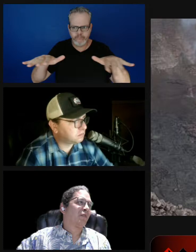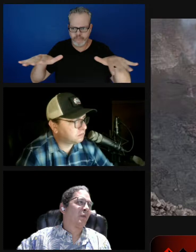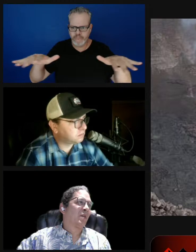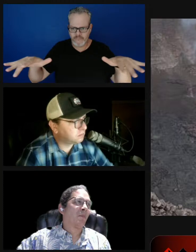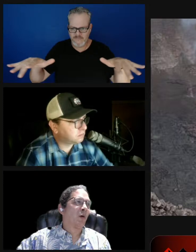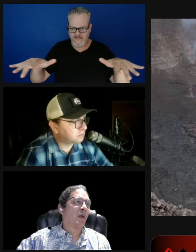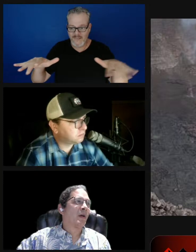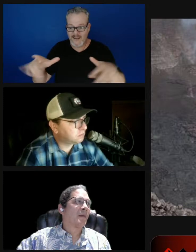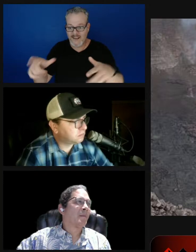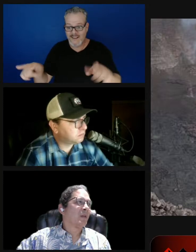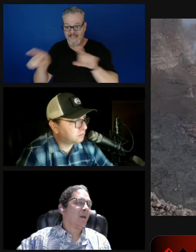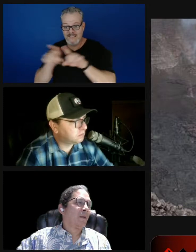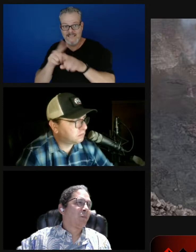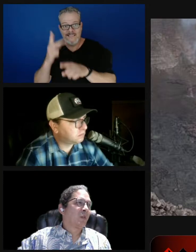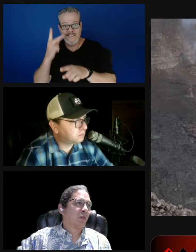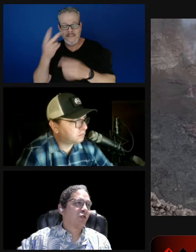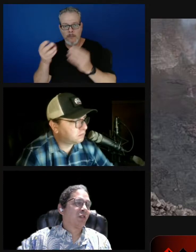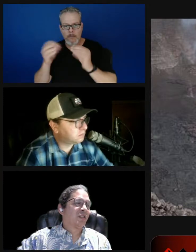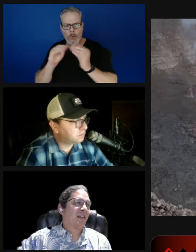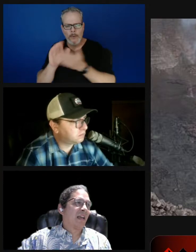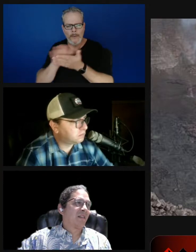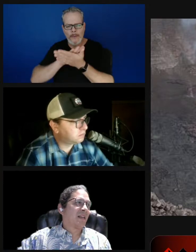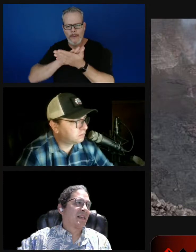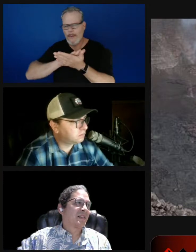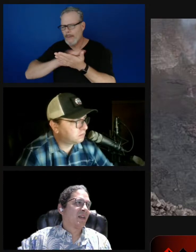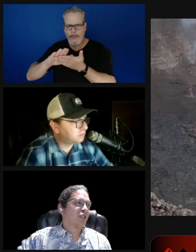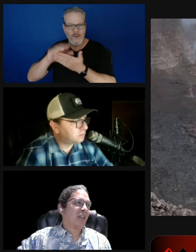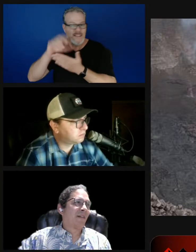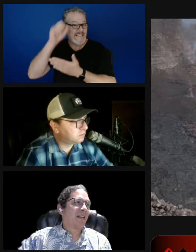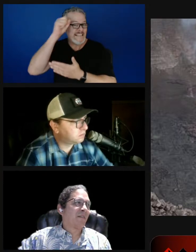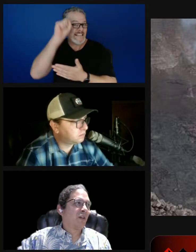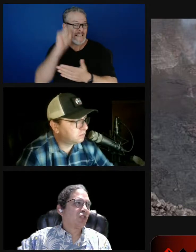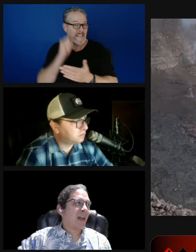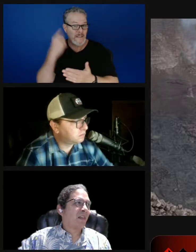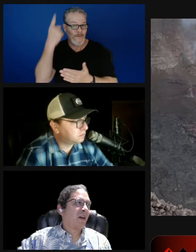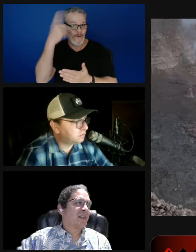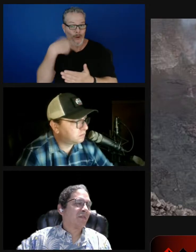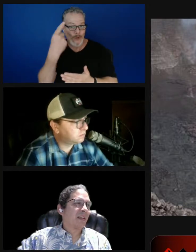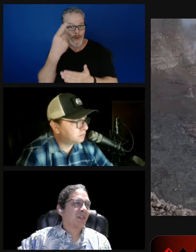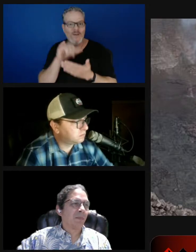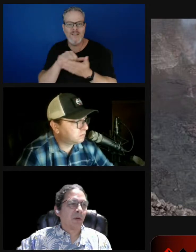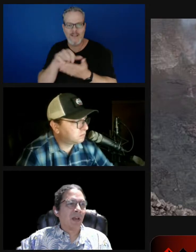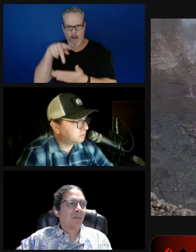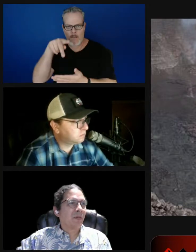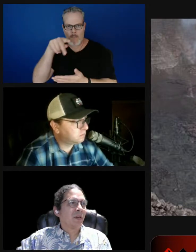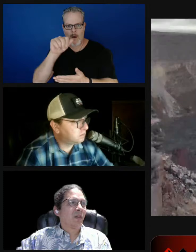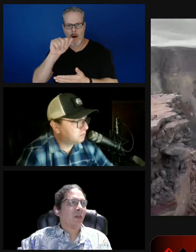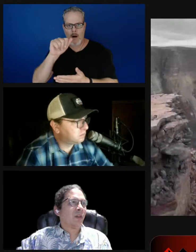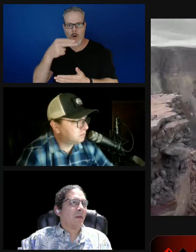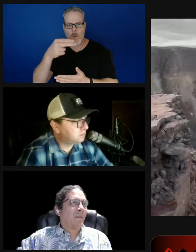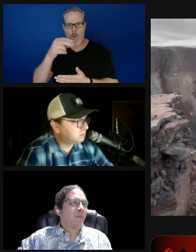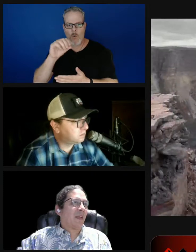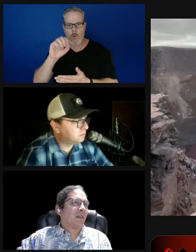silvery stuff that we call pahoehoe. So interesting to see that kind of sluggish lava getting flushed out of there as events are building up.